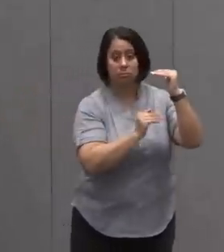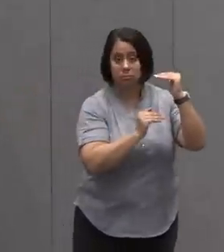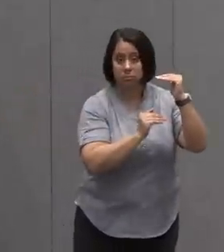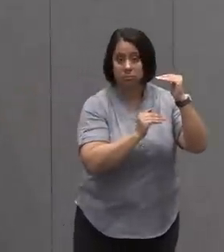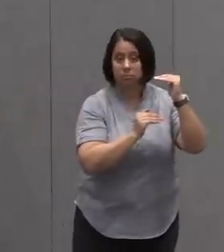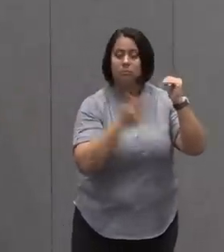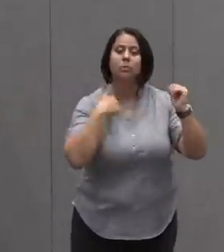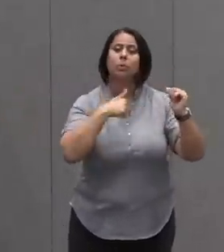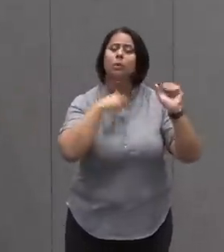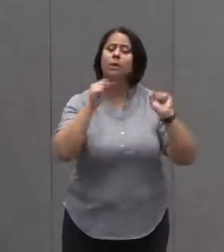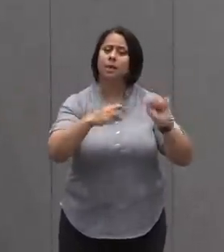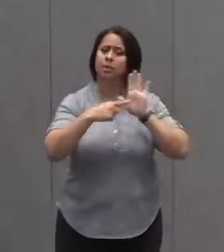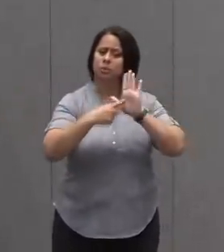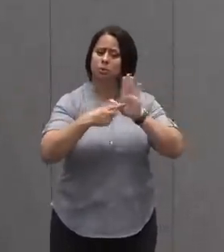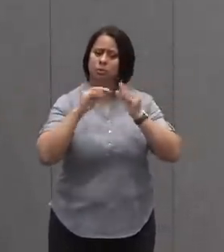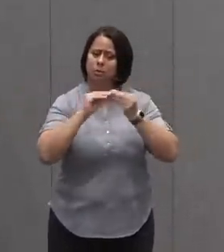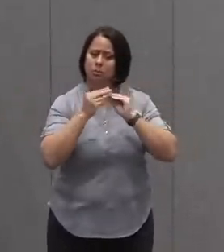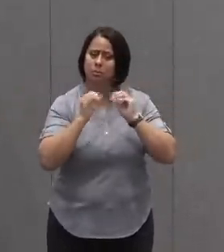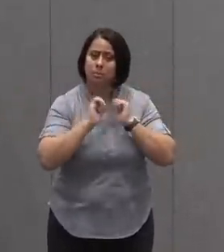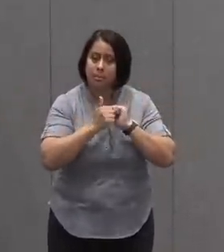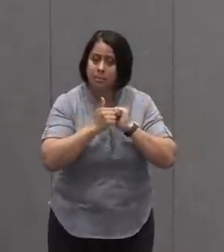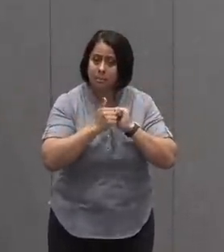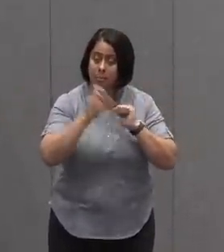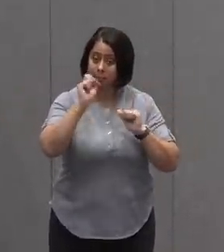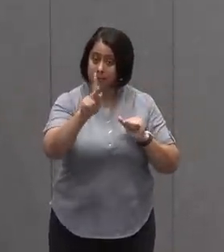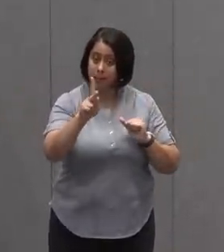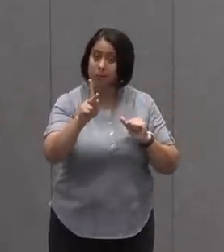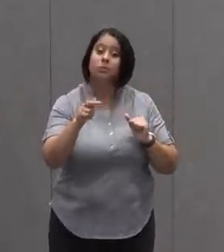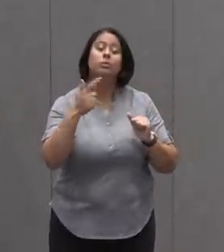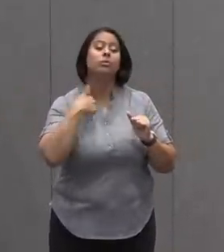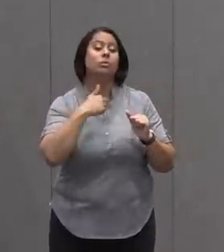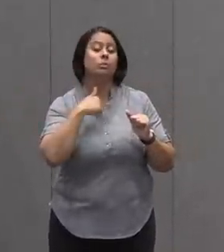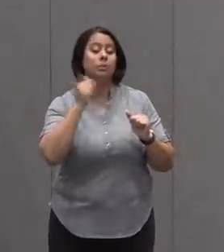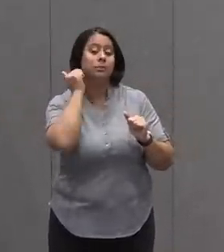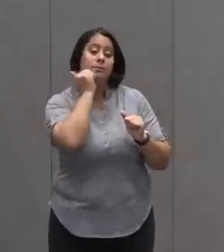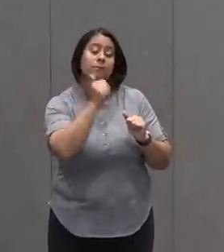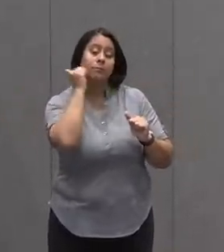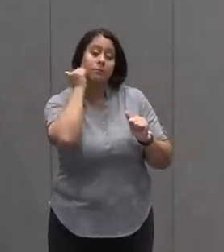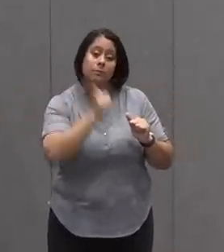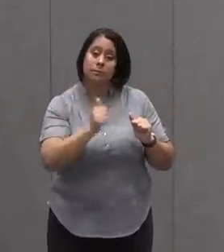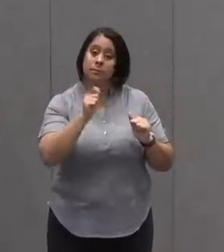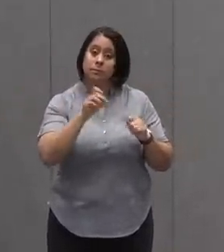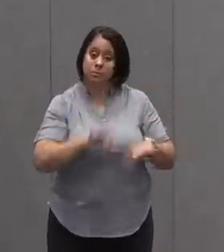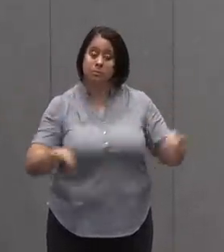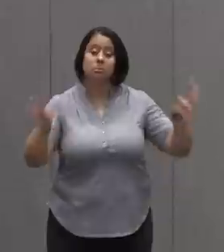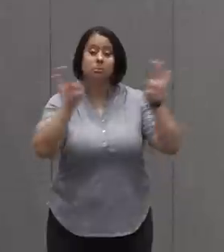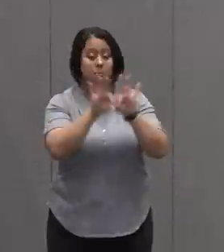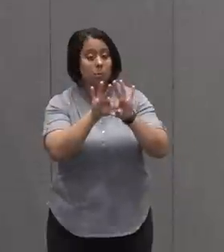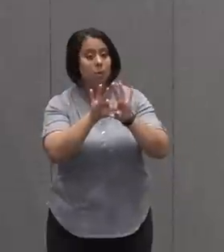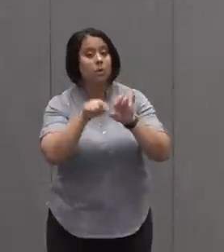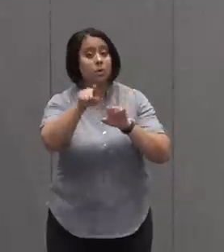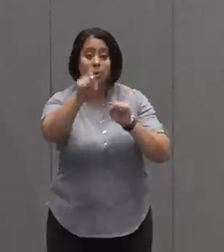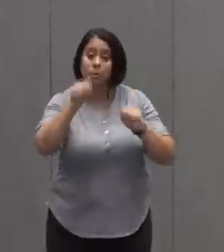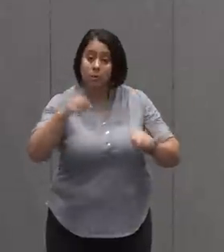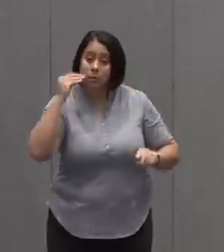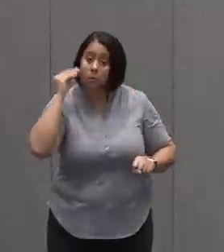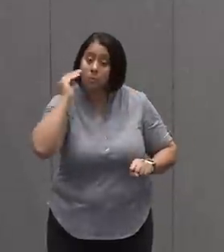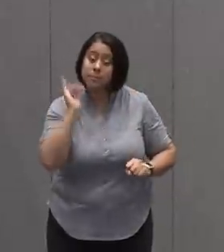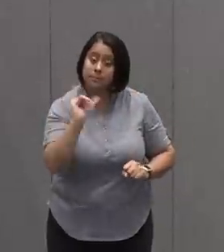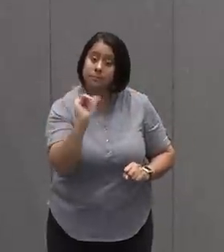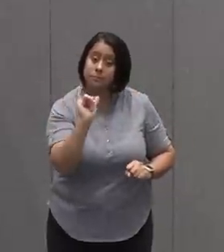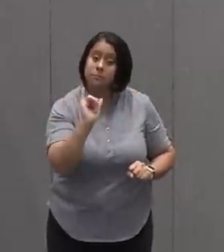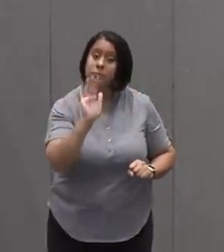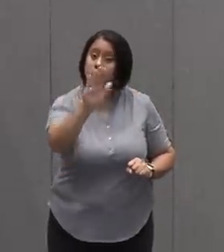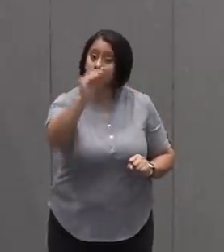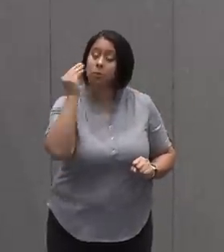number. So the number of the day is a very important routine that you could be doing on your own with just about any number that you find,